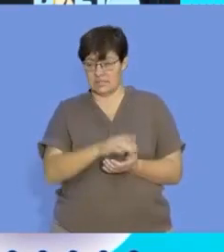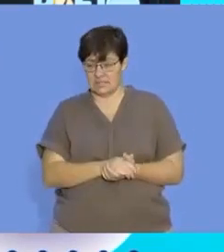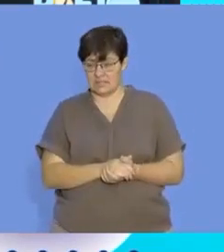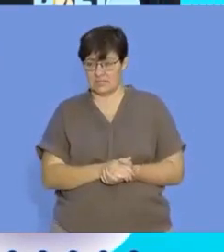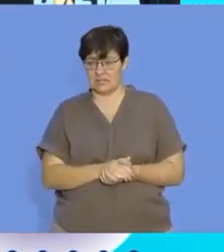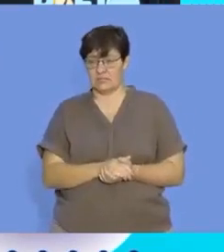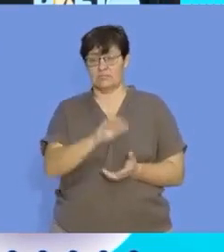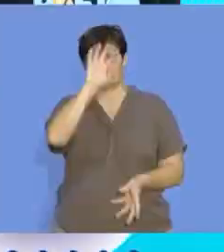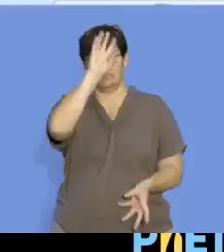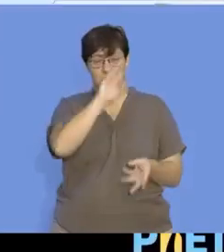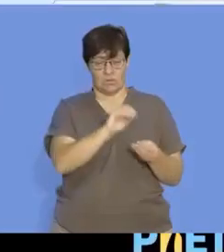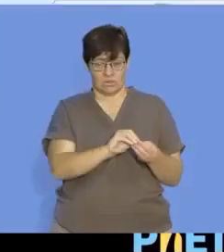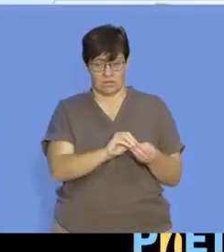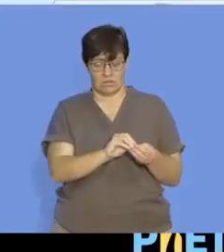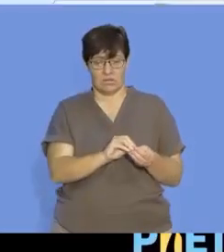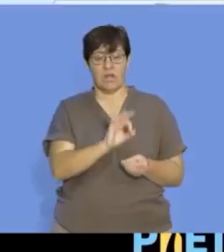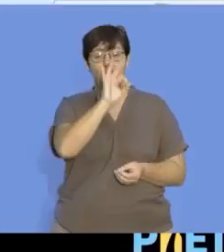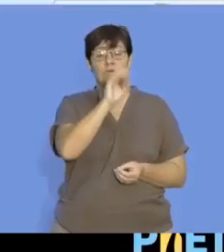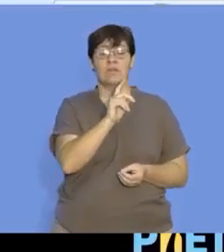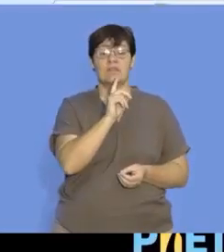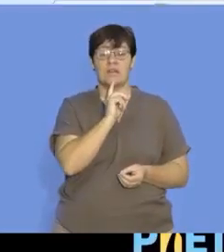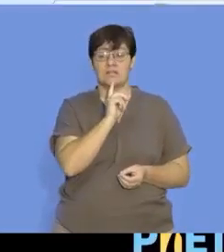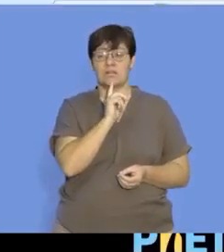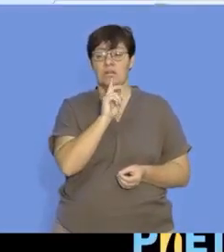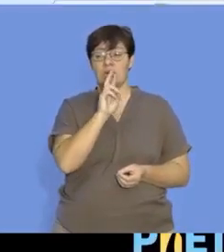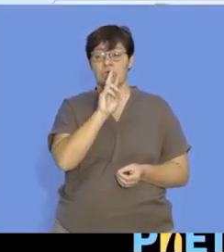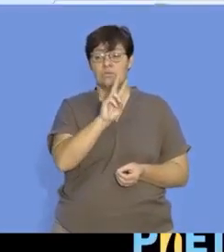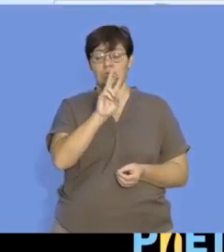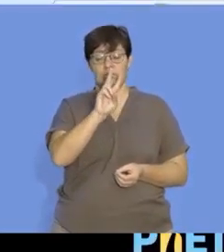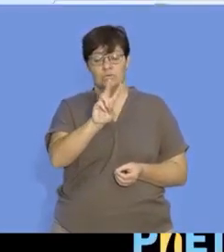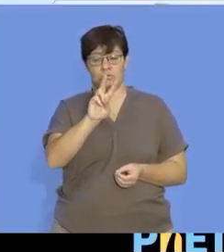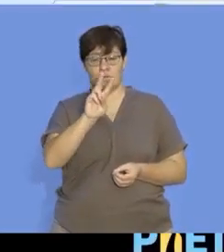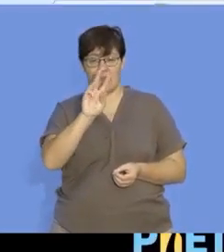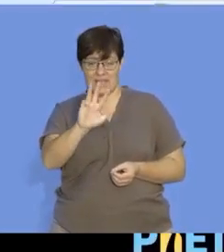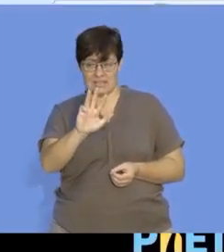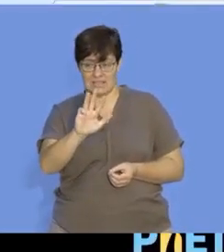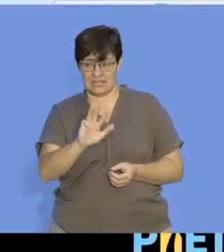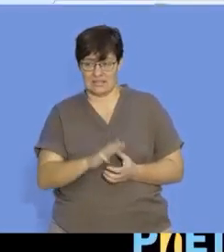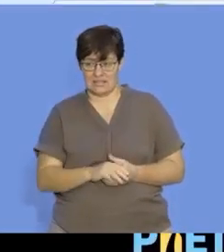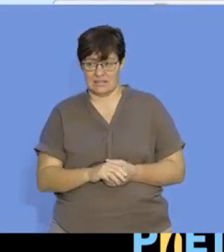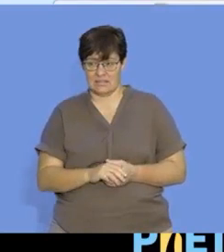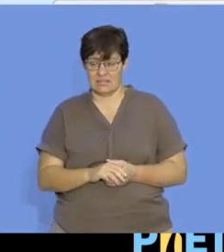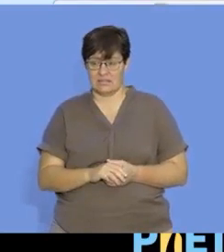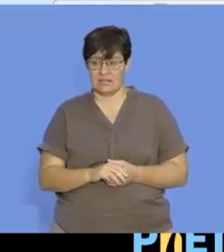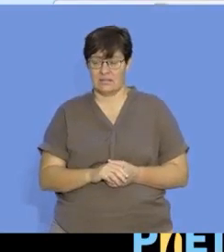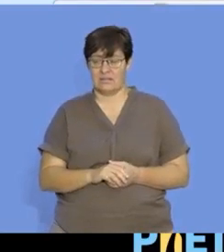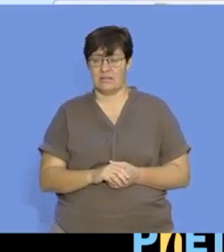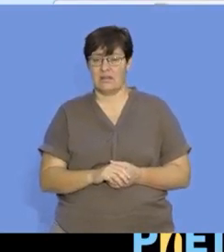The total is 3,228. If I move this further